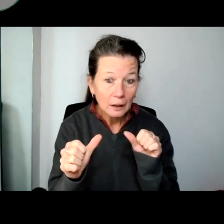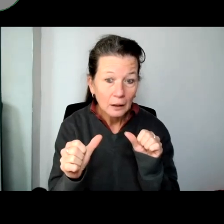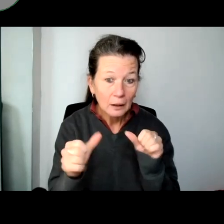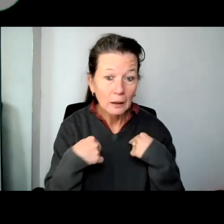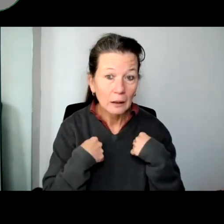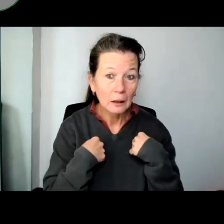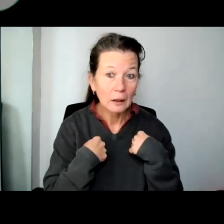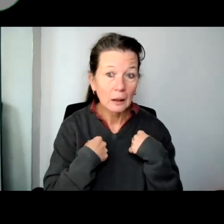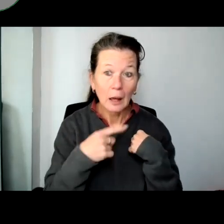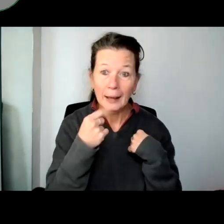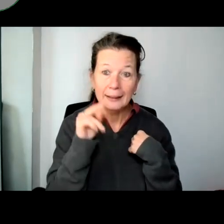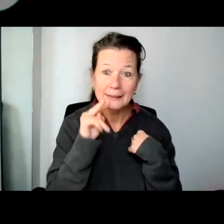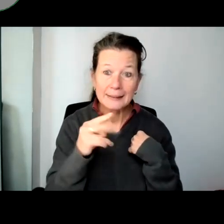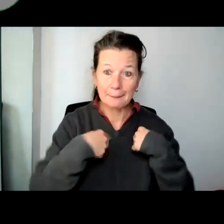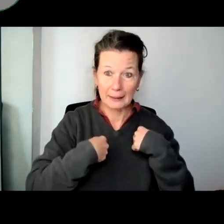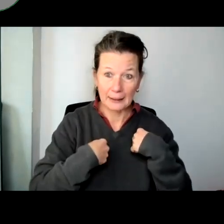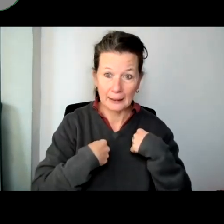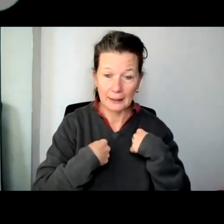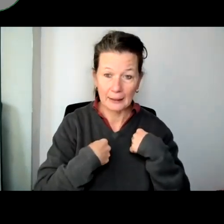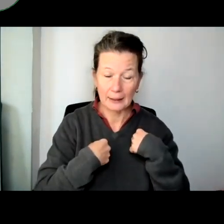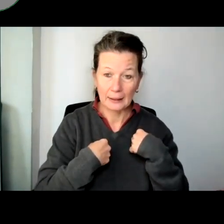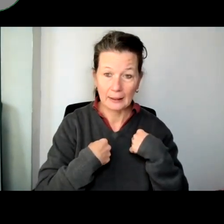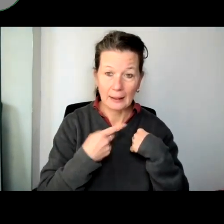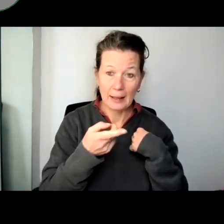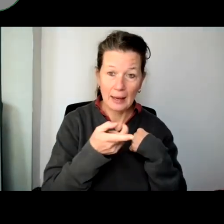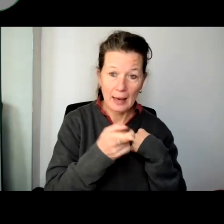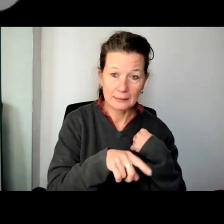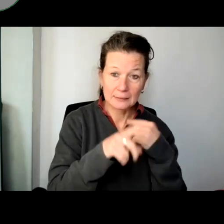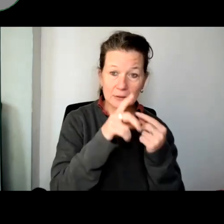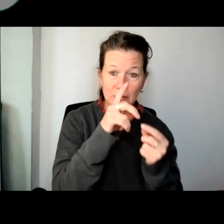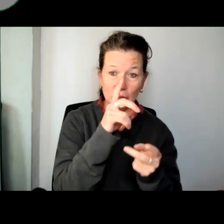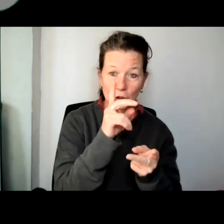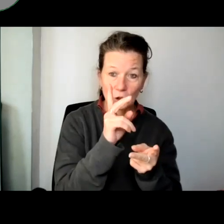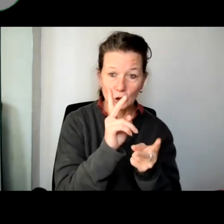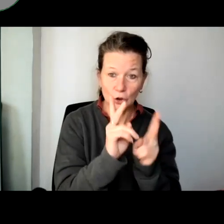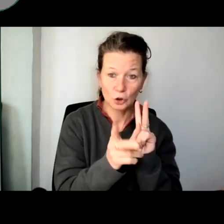I can see me and the okay,